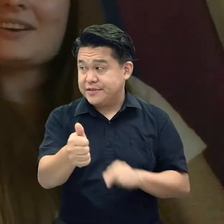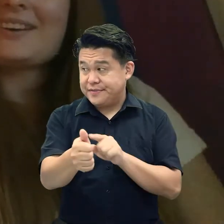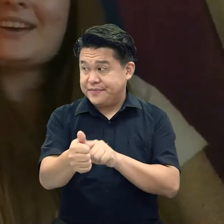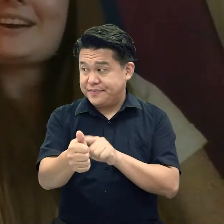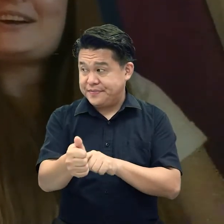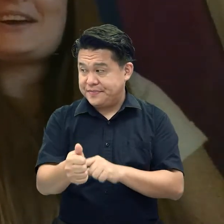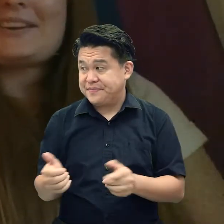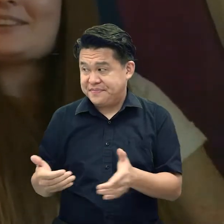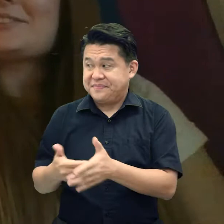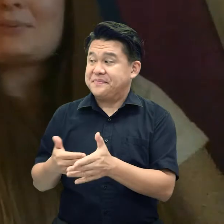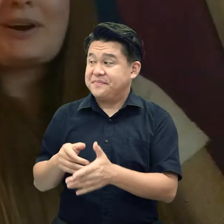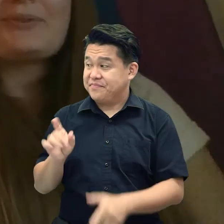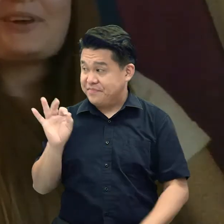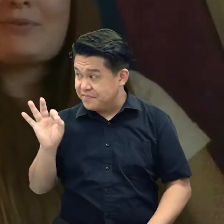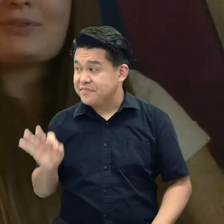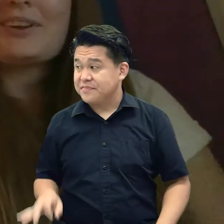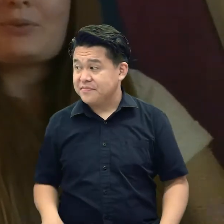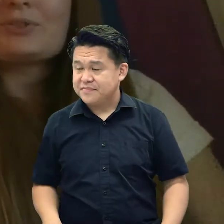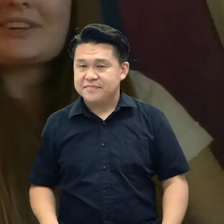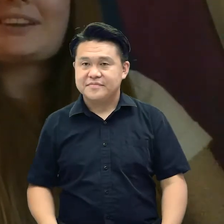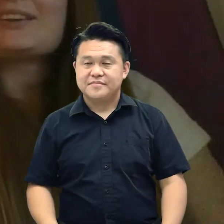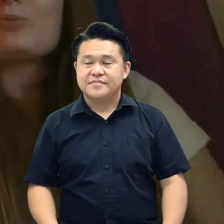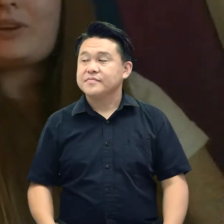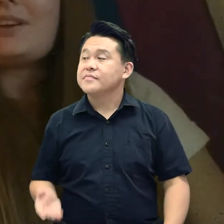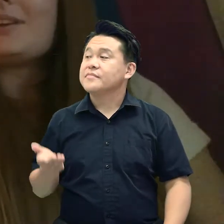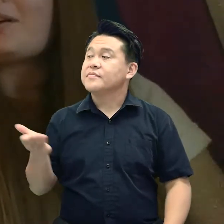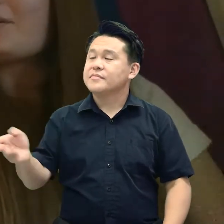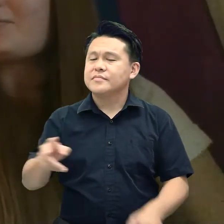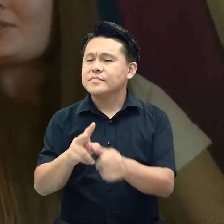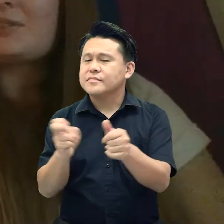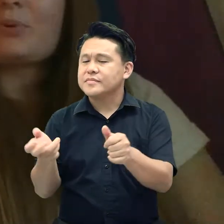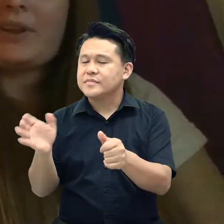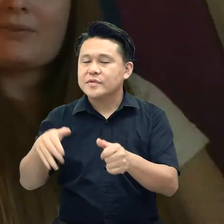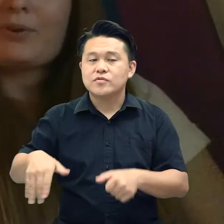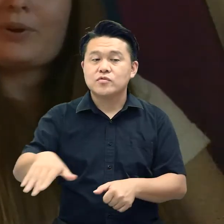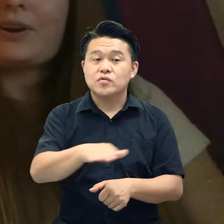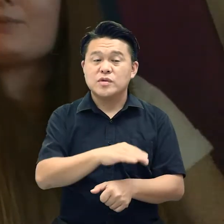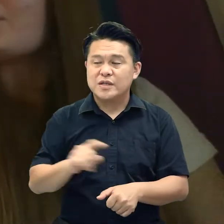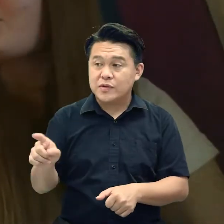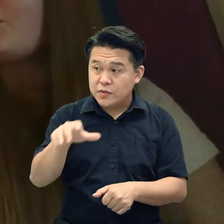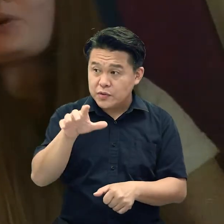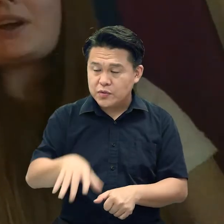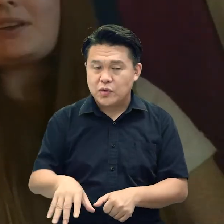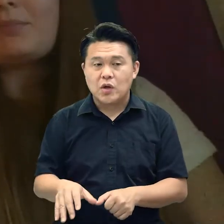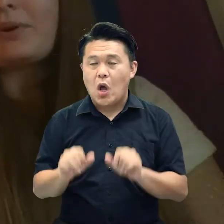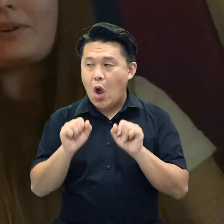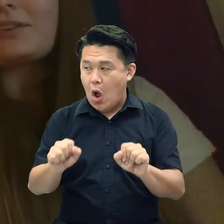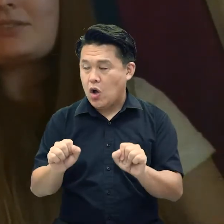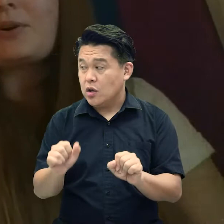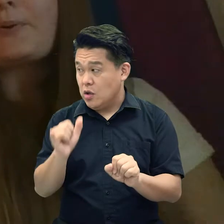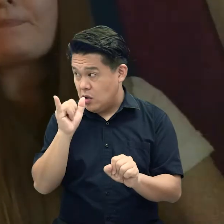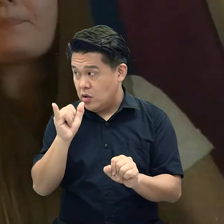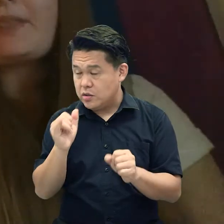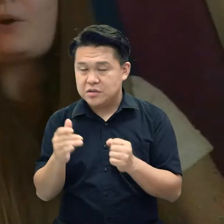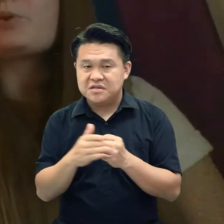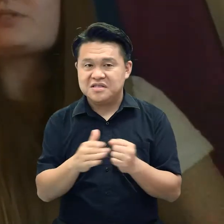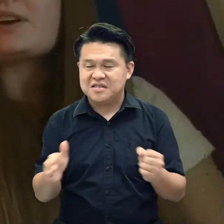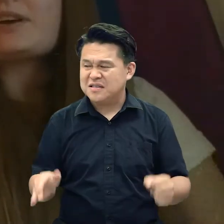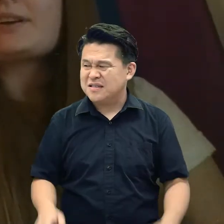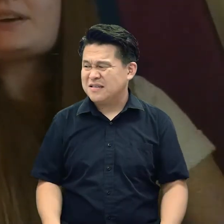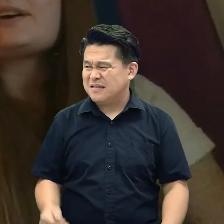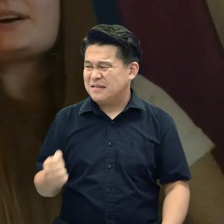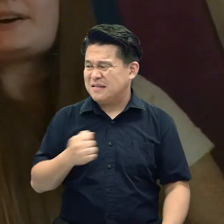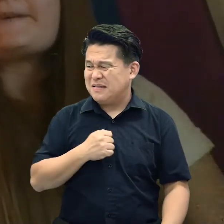goddamn gay. And that's about everything I will say, that we are visible everywhere, even if you hate upon it. So I